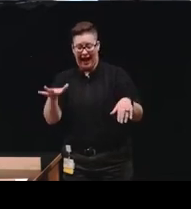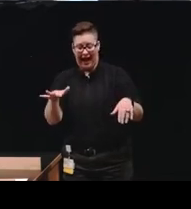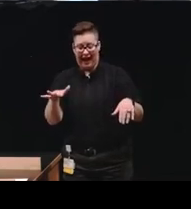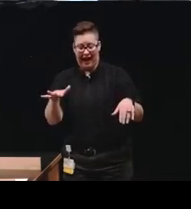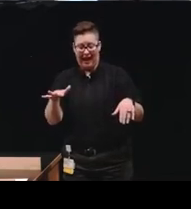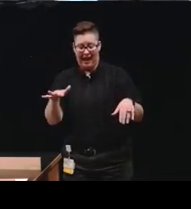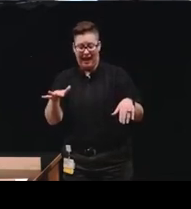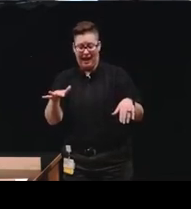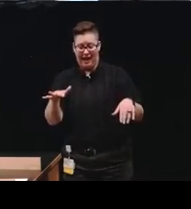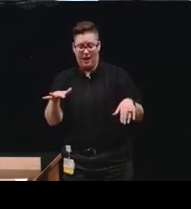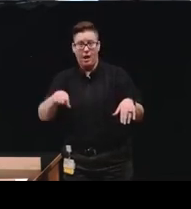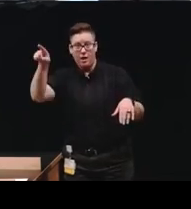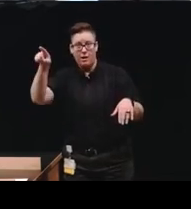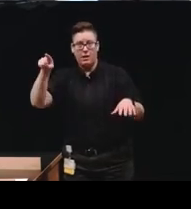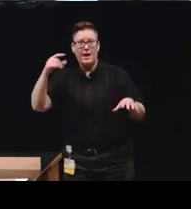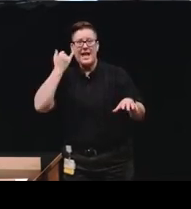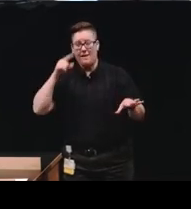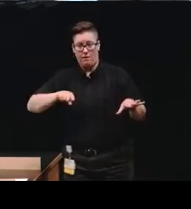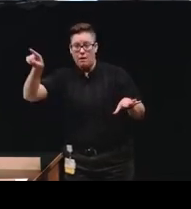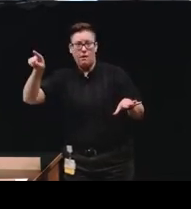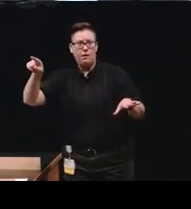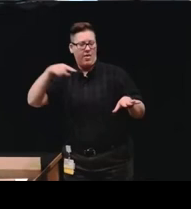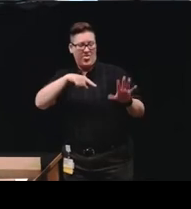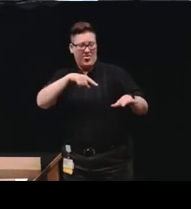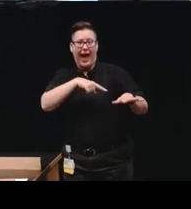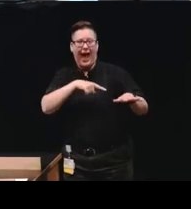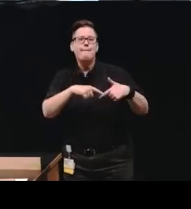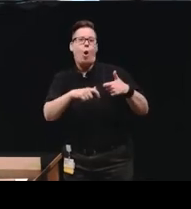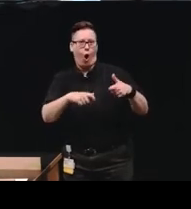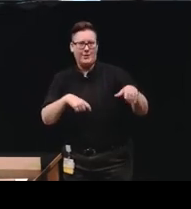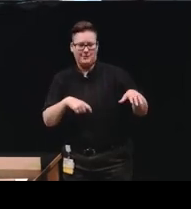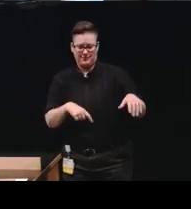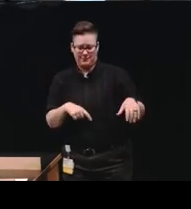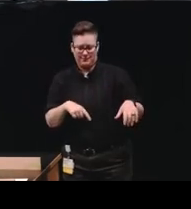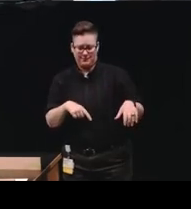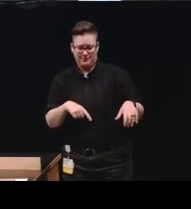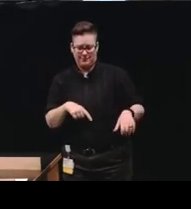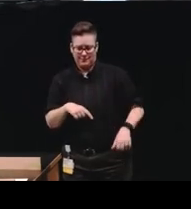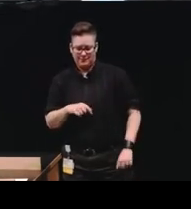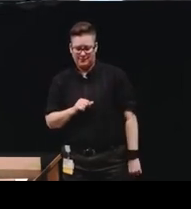brief pause in the frequency of their postural tremor in the left.